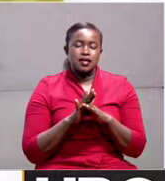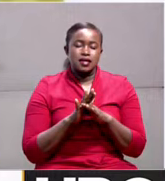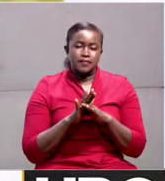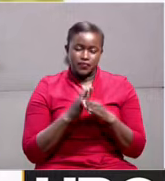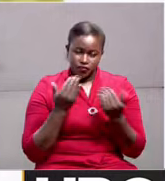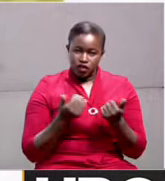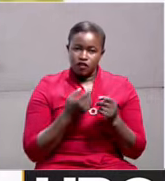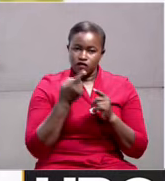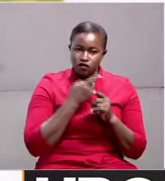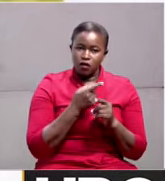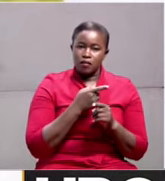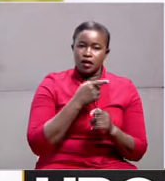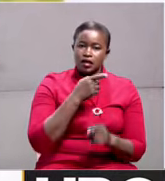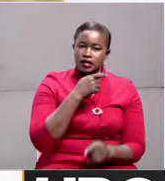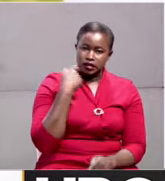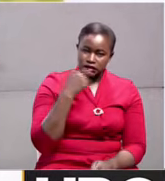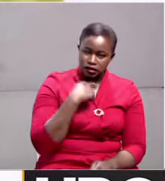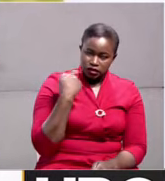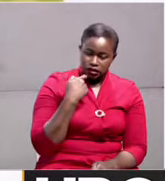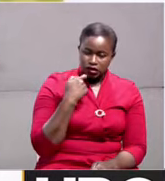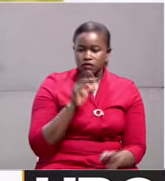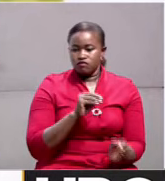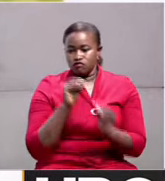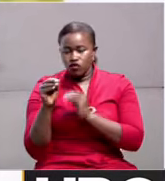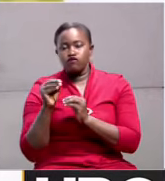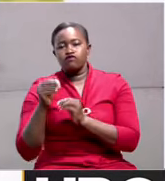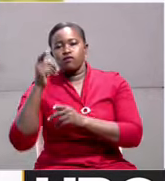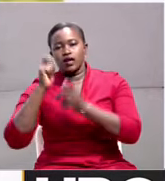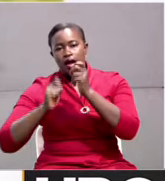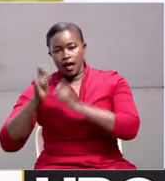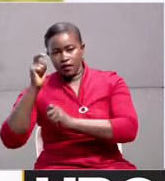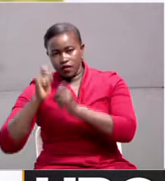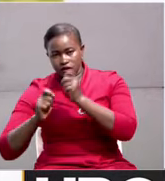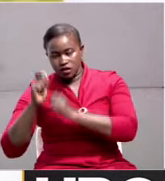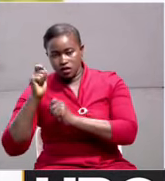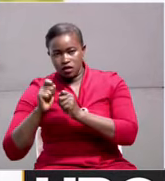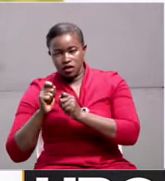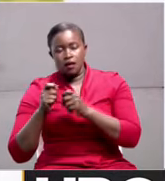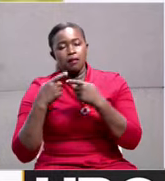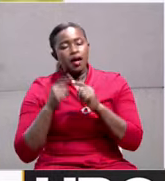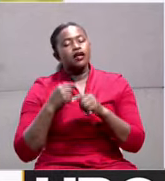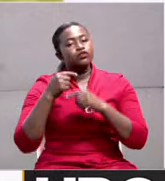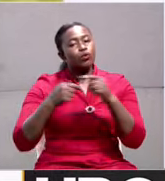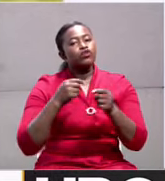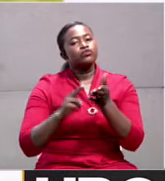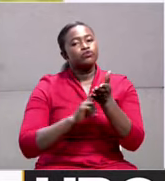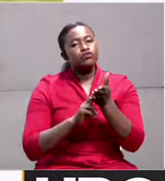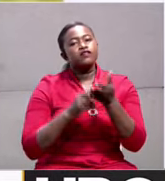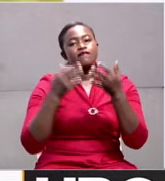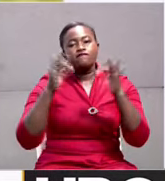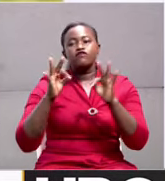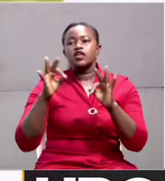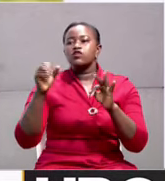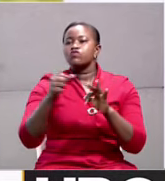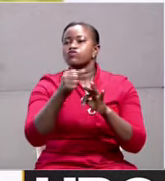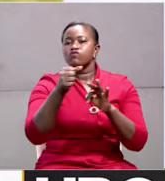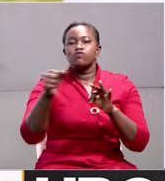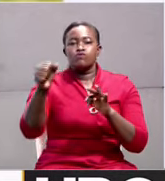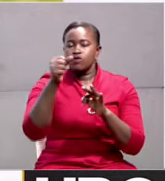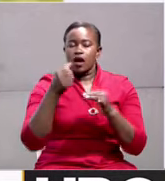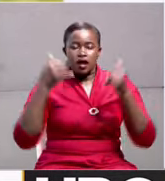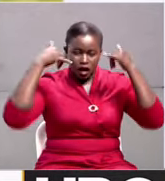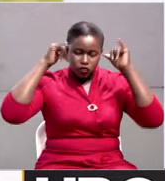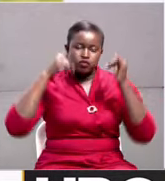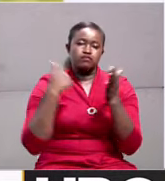Go from beef to dairy. But they are still using free range, and that's where the problem